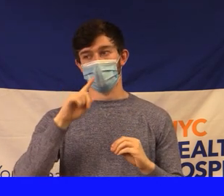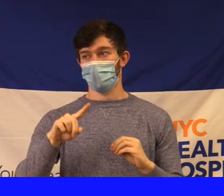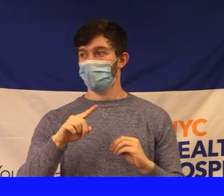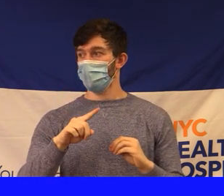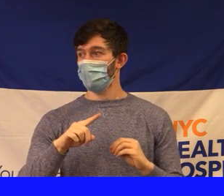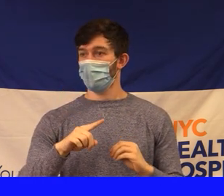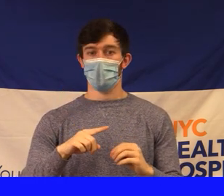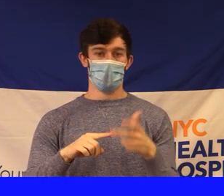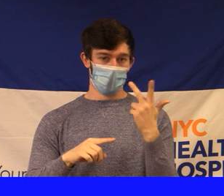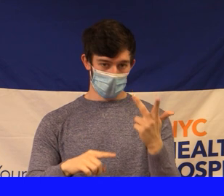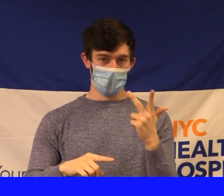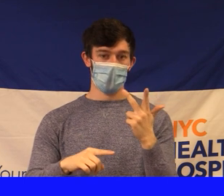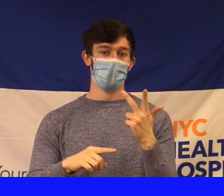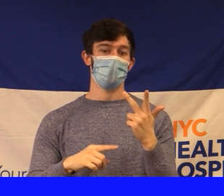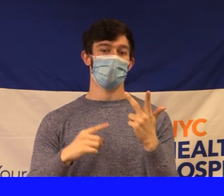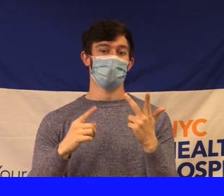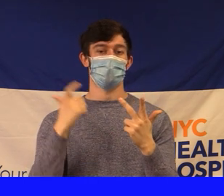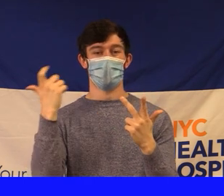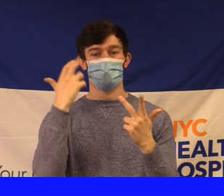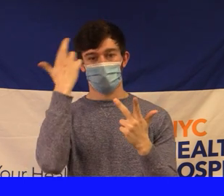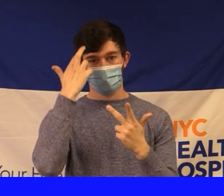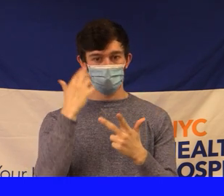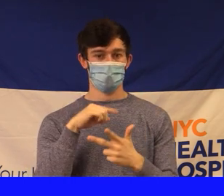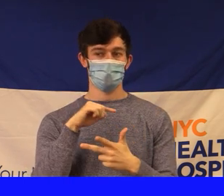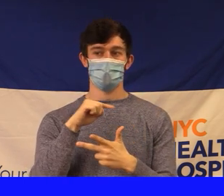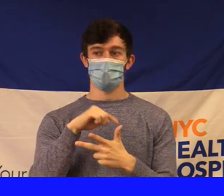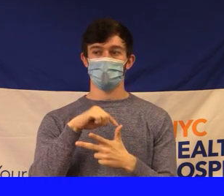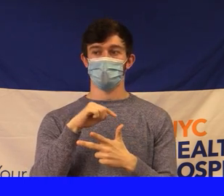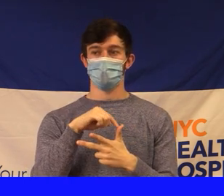three principal reasons. The first is the